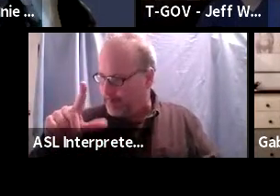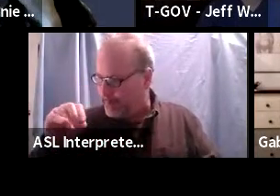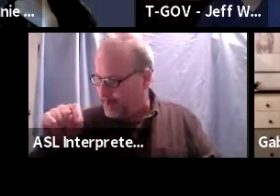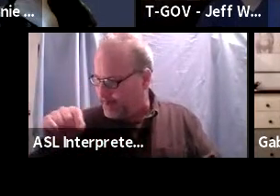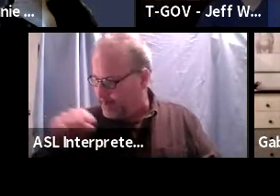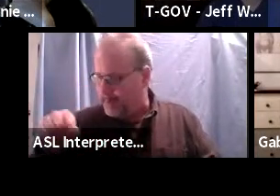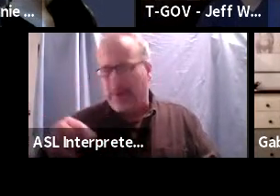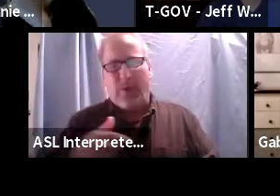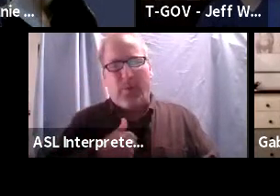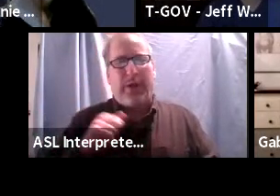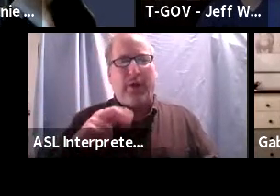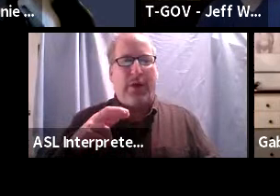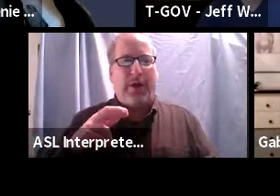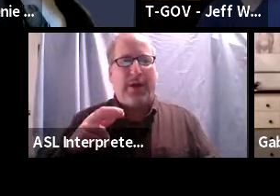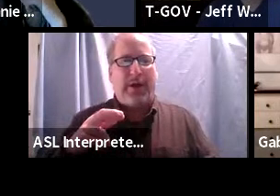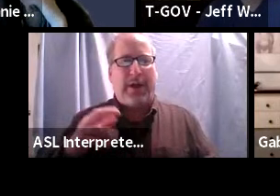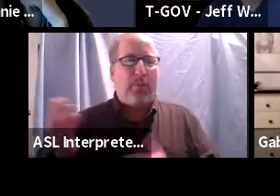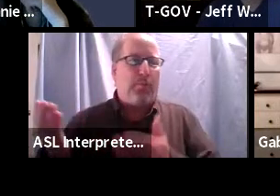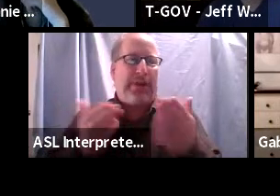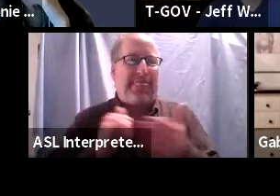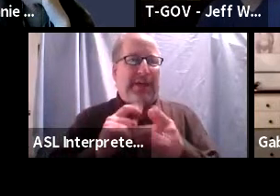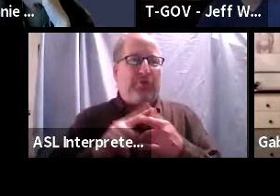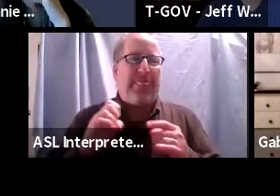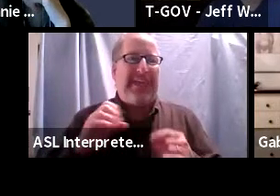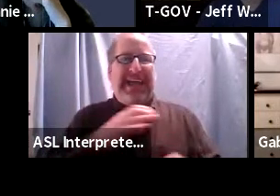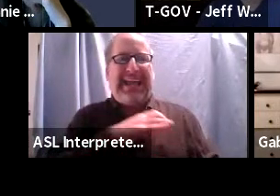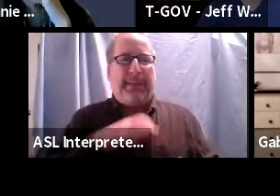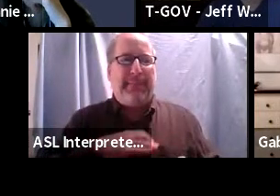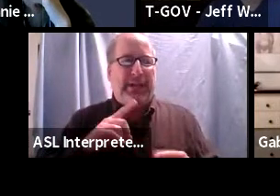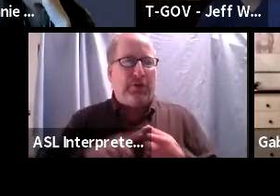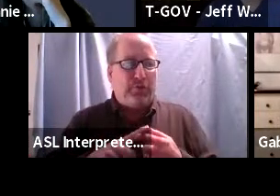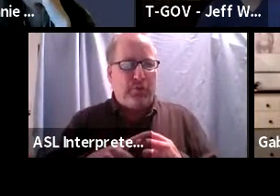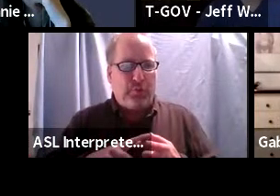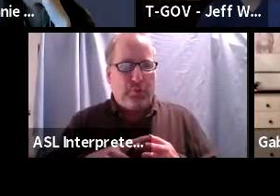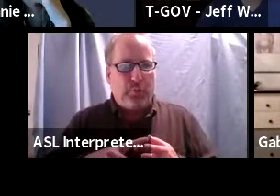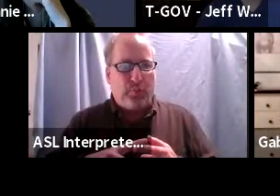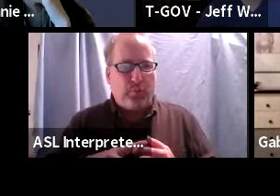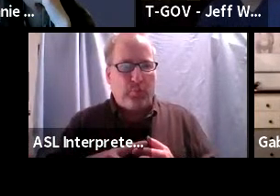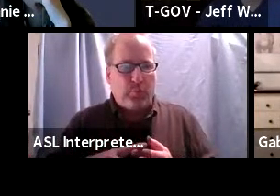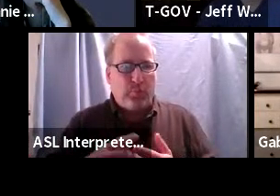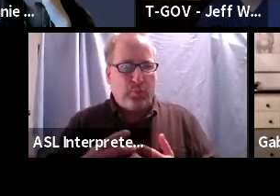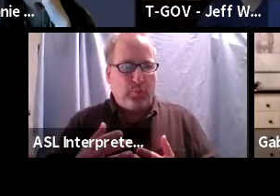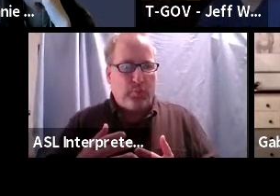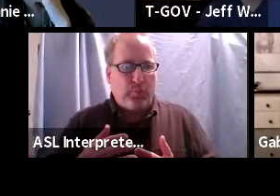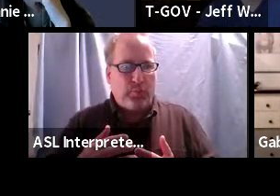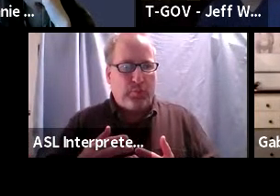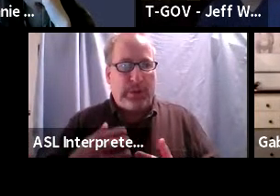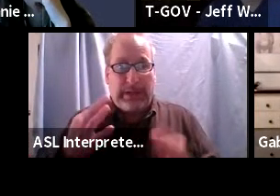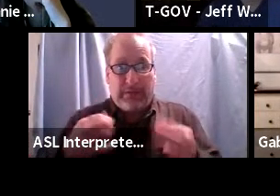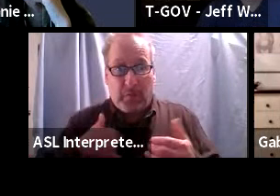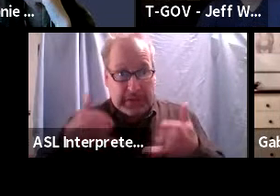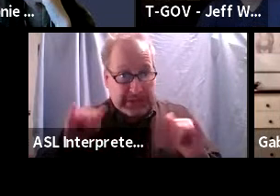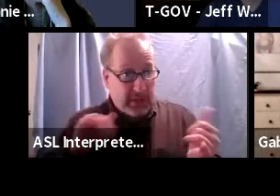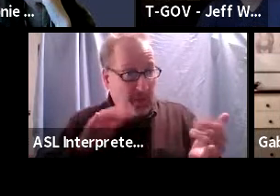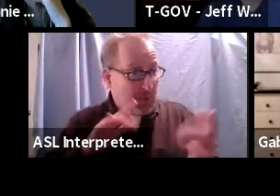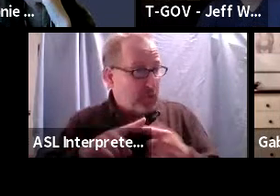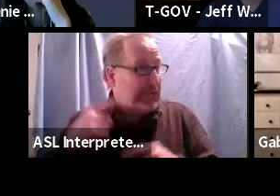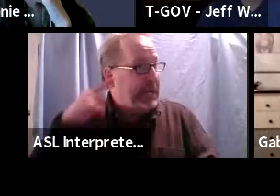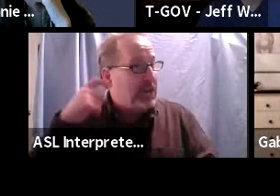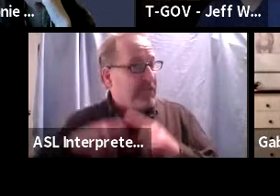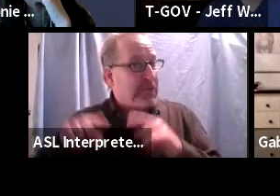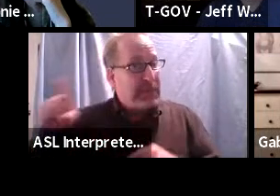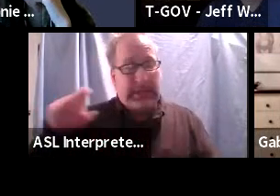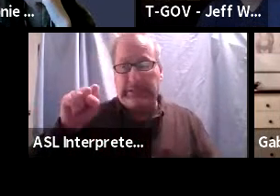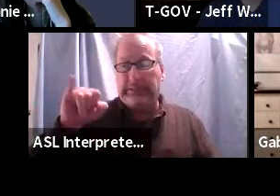that's something that we're bringing to the community committee today. If we are still waiting to hear back from the